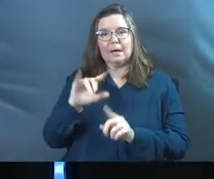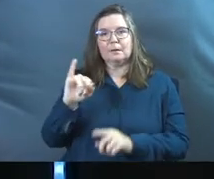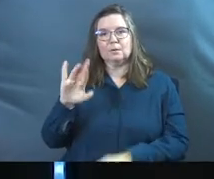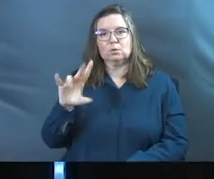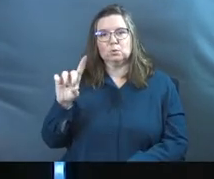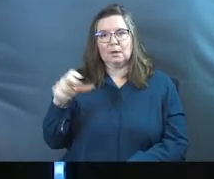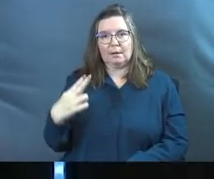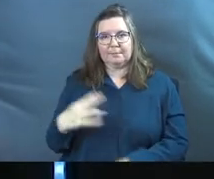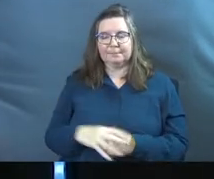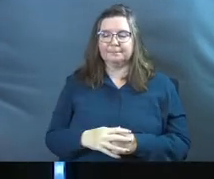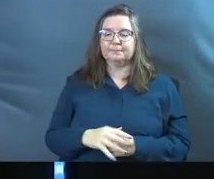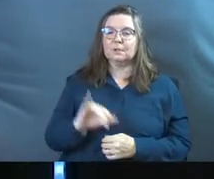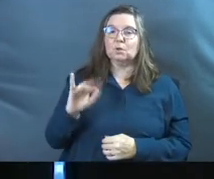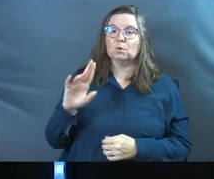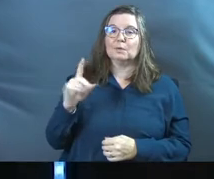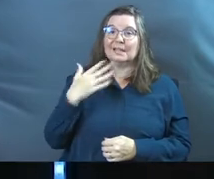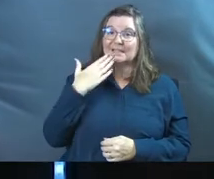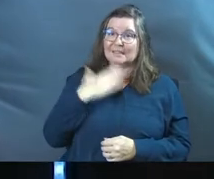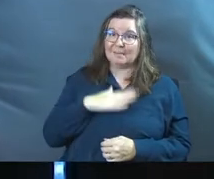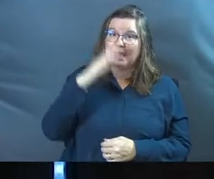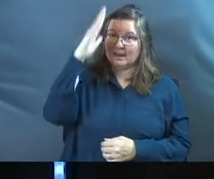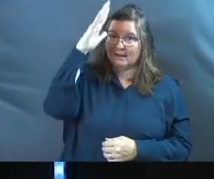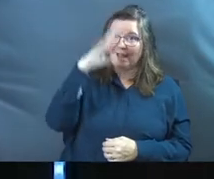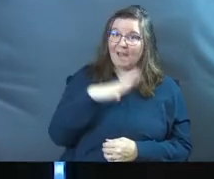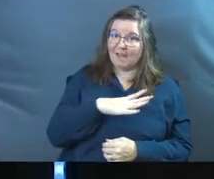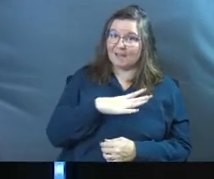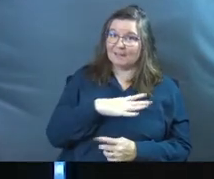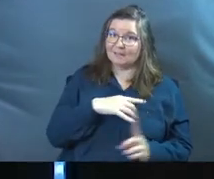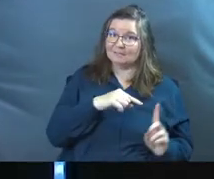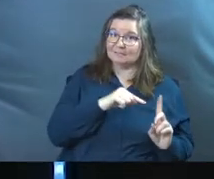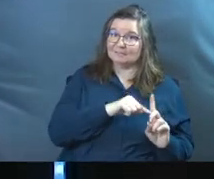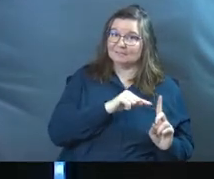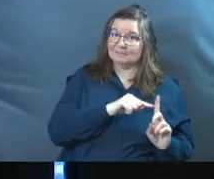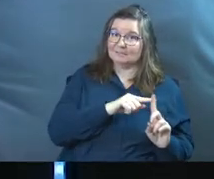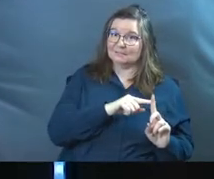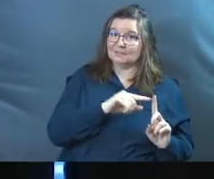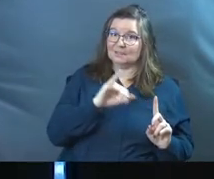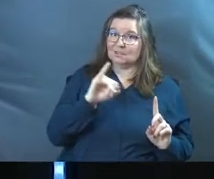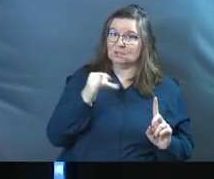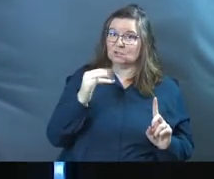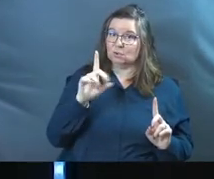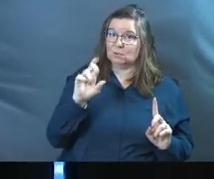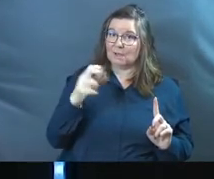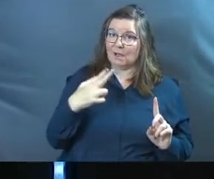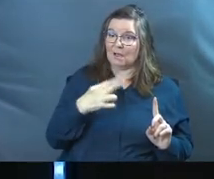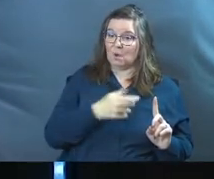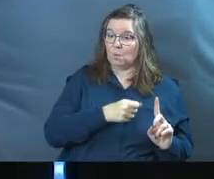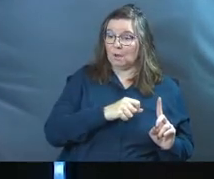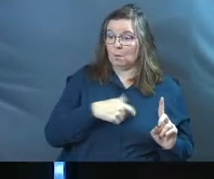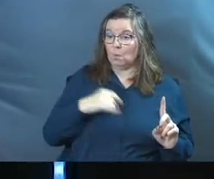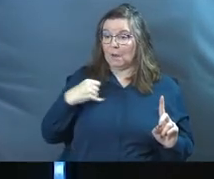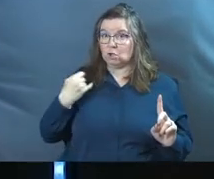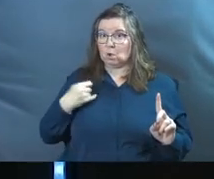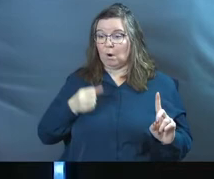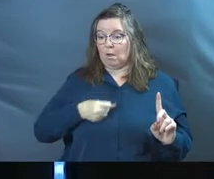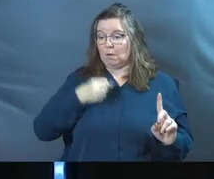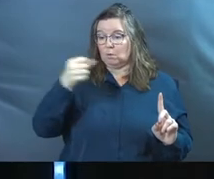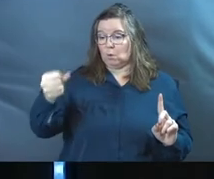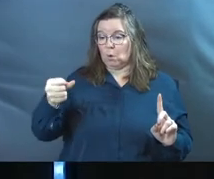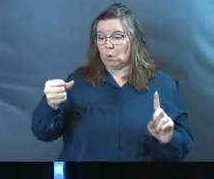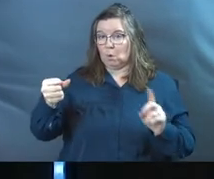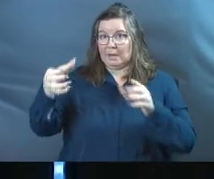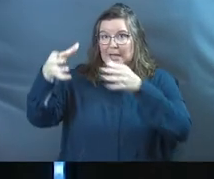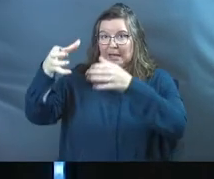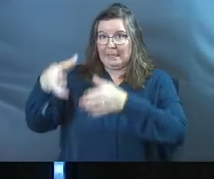about Judah. Judah is a bad guy. Judah, when they throw Joseph in the pit in the